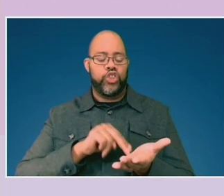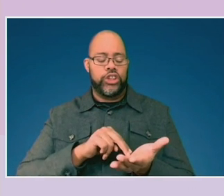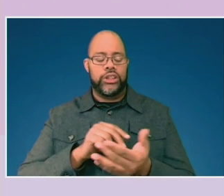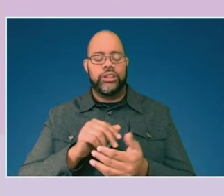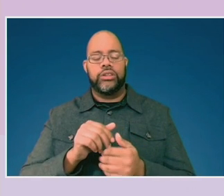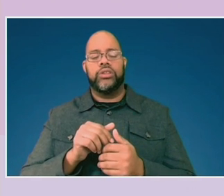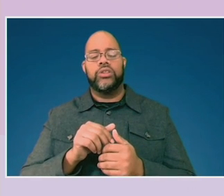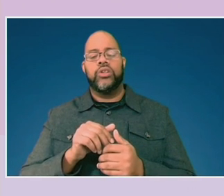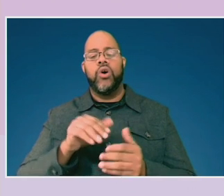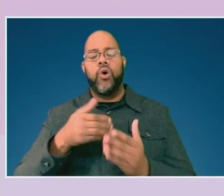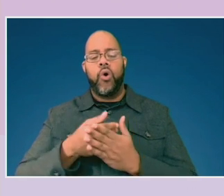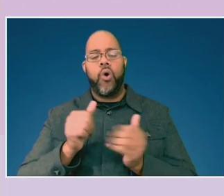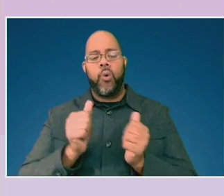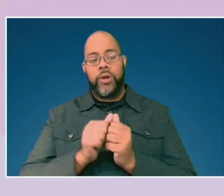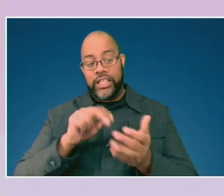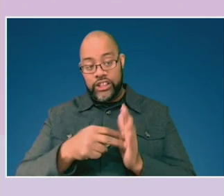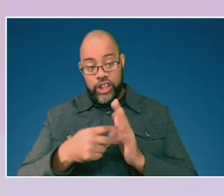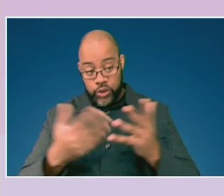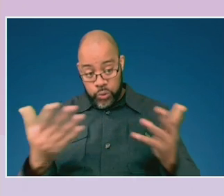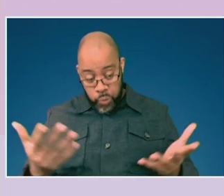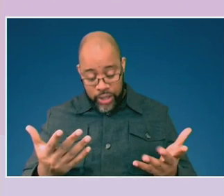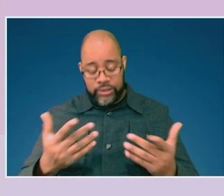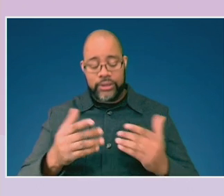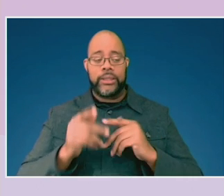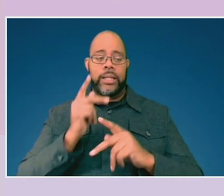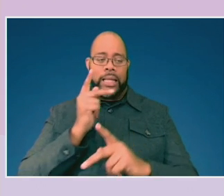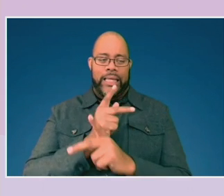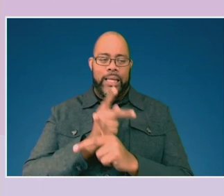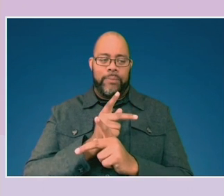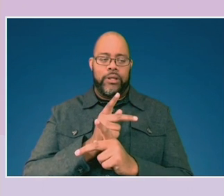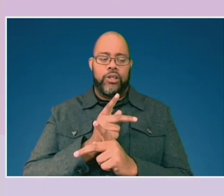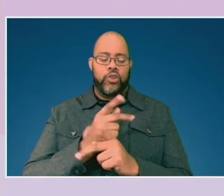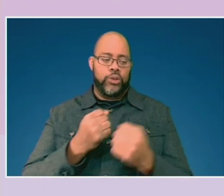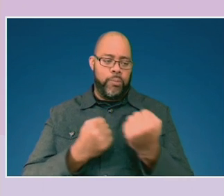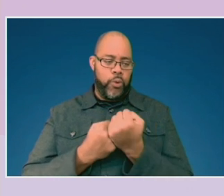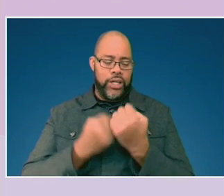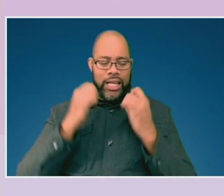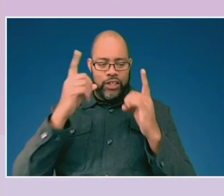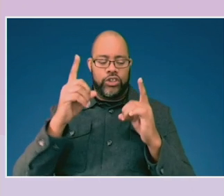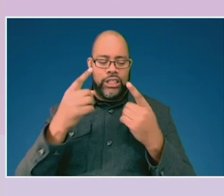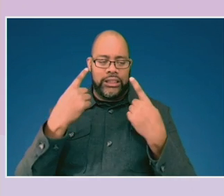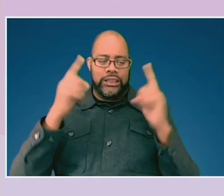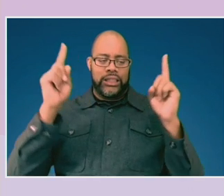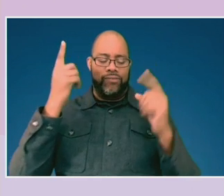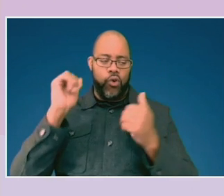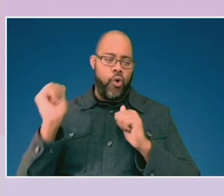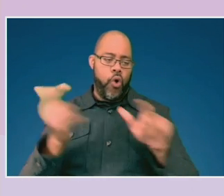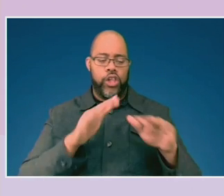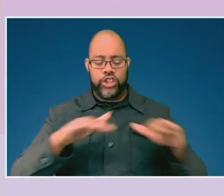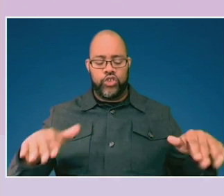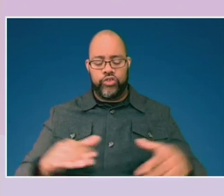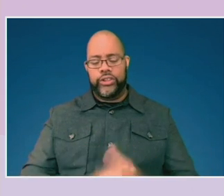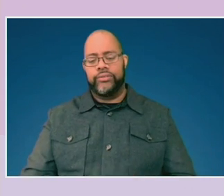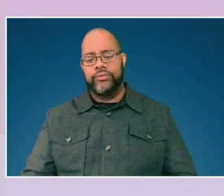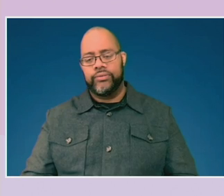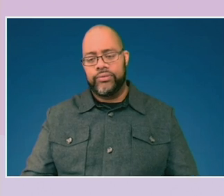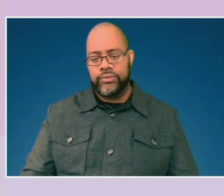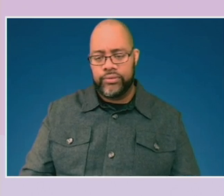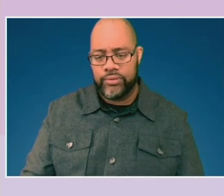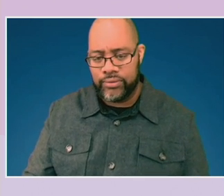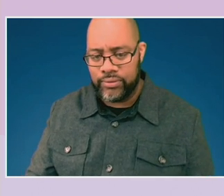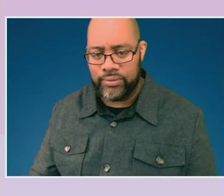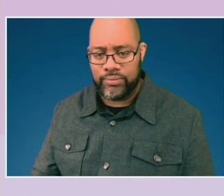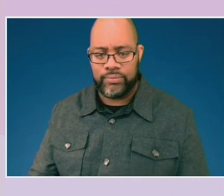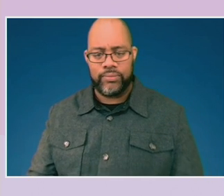the intention of maintaining or supporting educational success for all kids. So it sounds